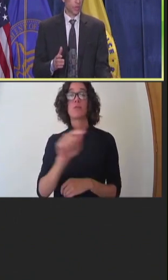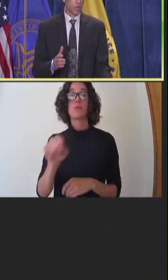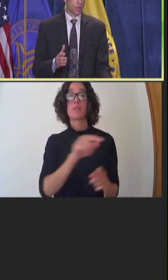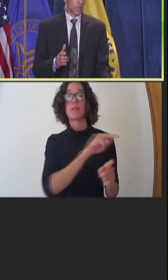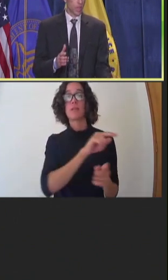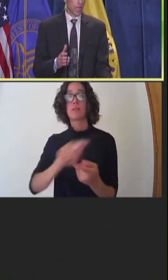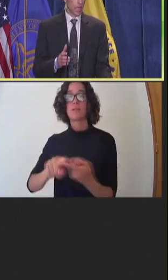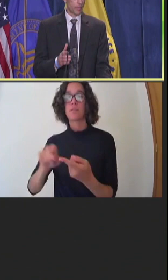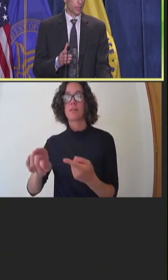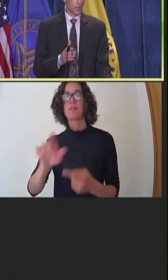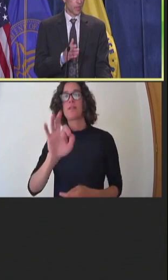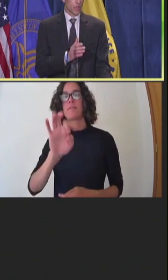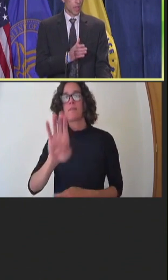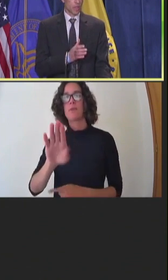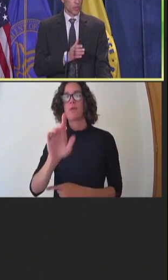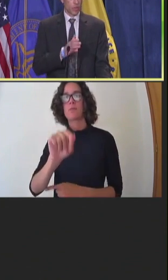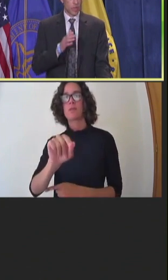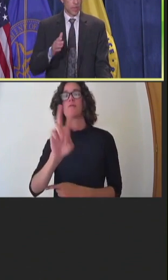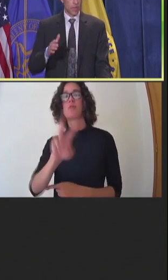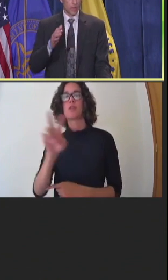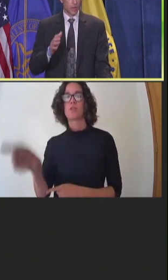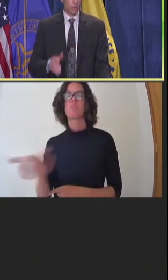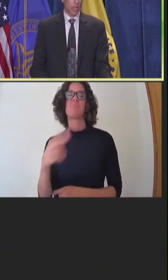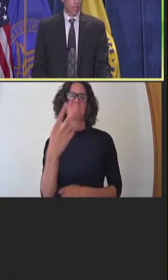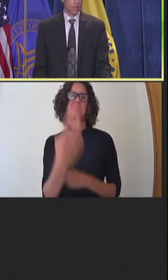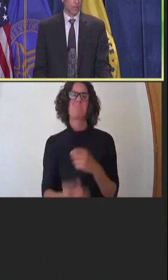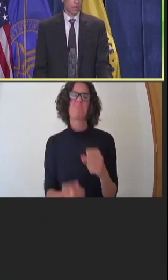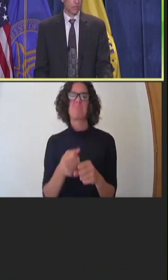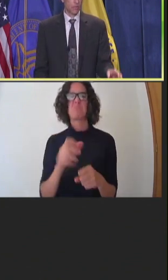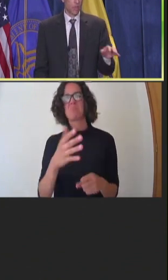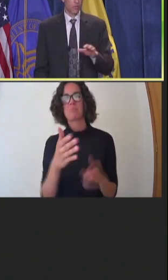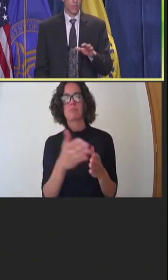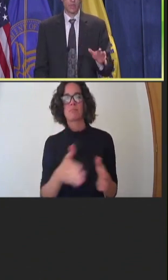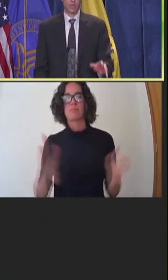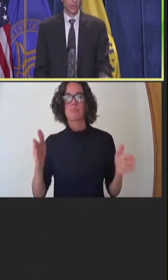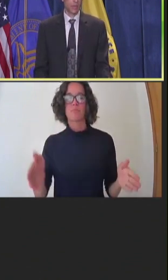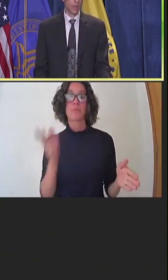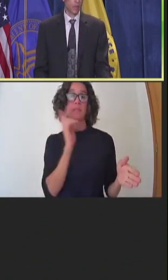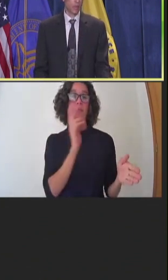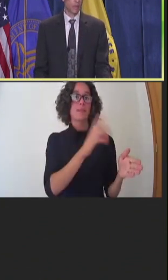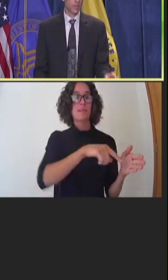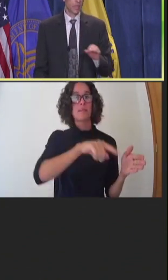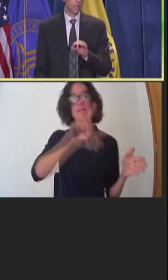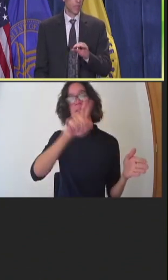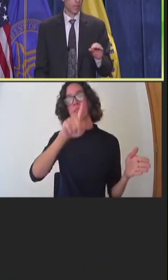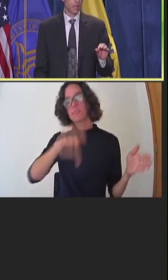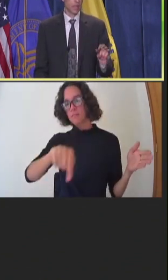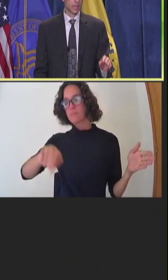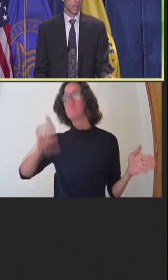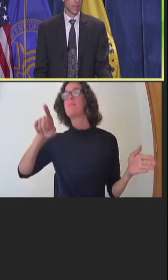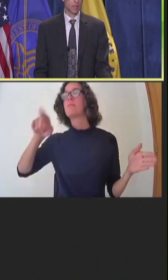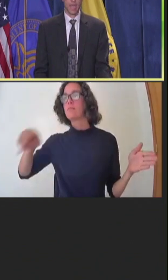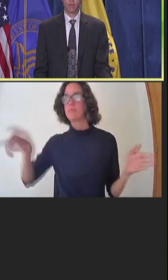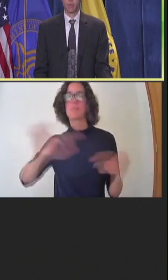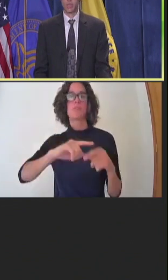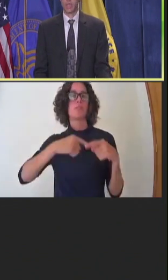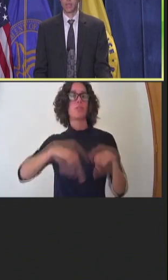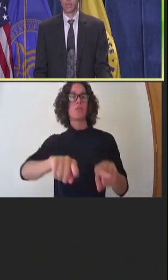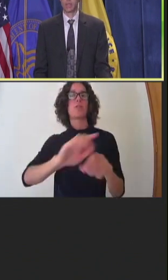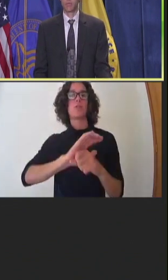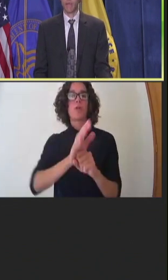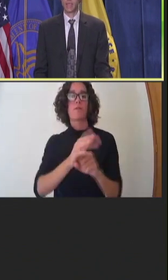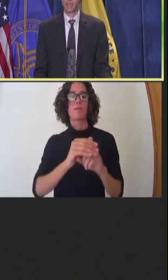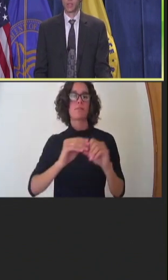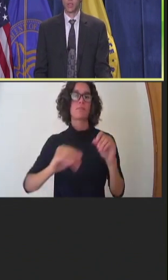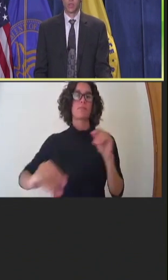2022. And so you can see the rise and fall of the different epidemic waves. In the middle is a schematic representing